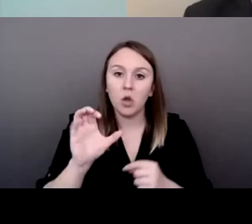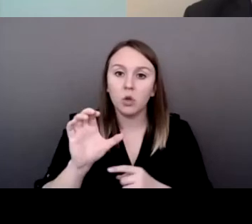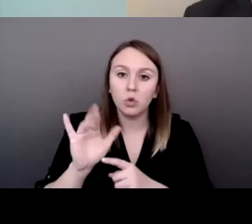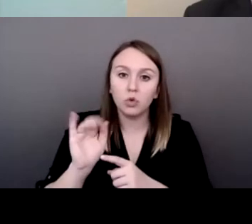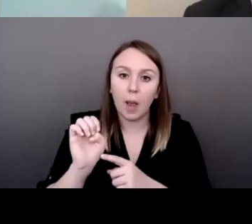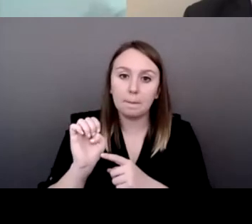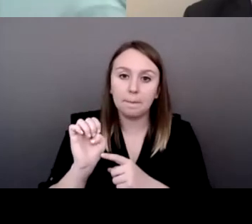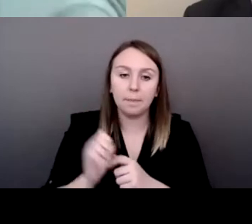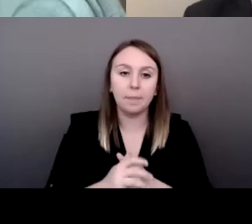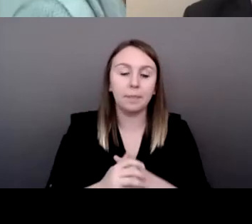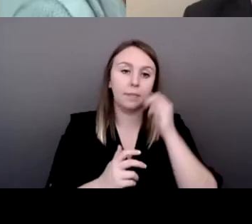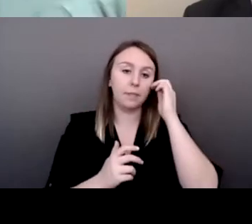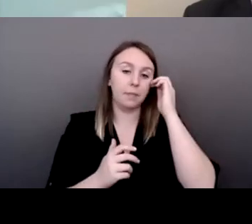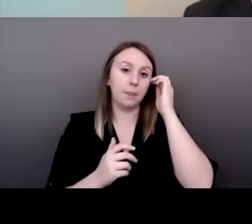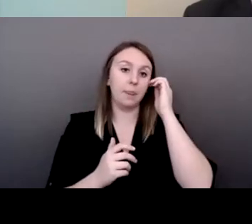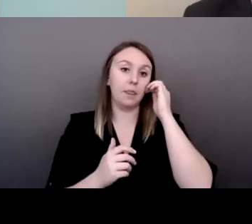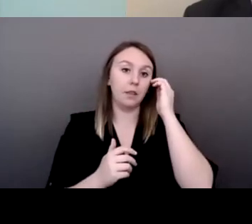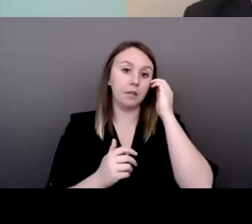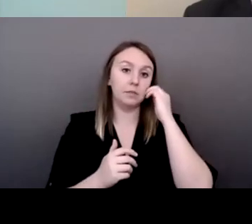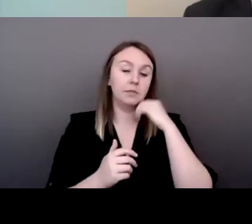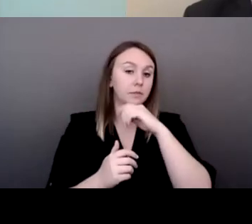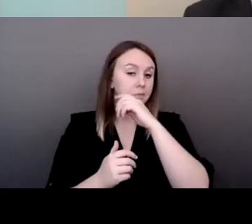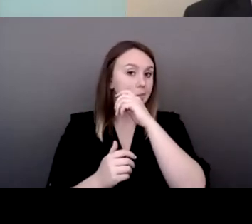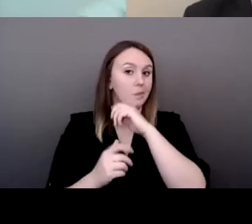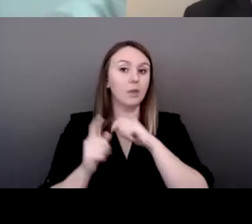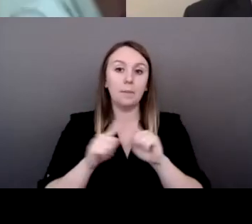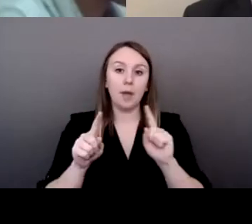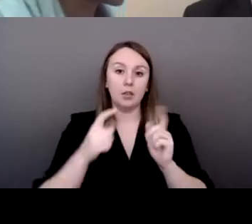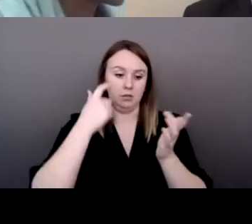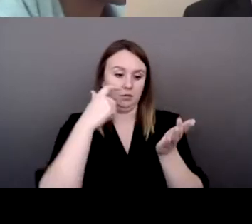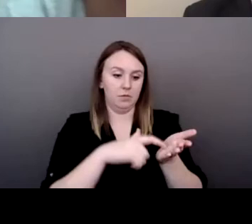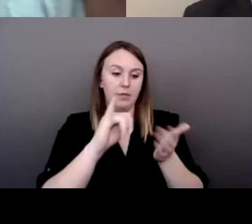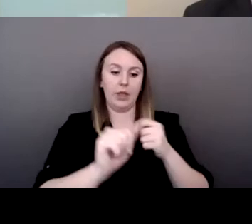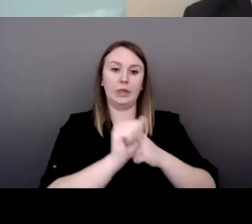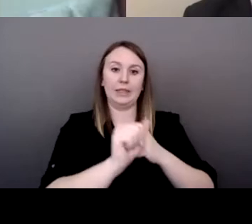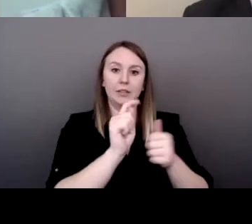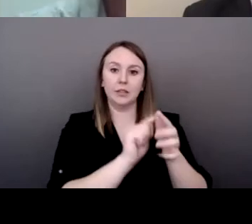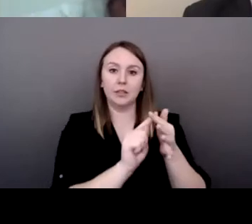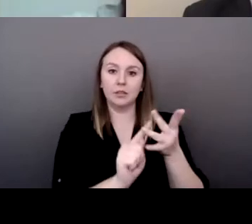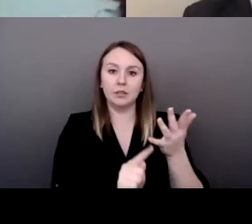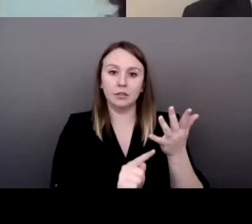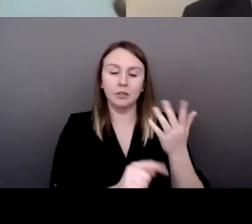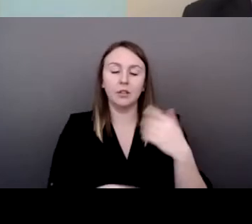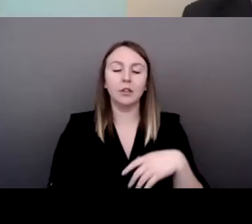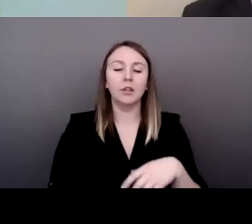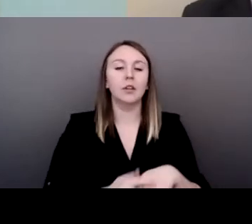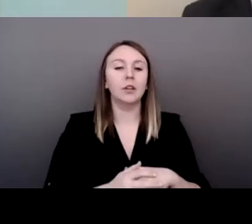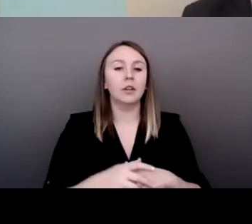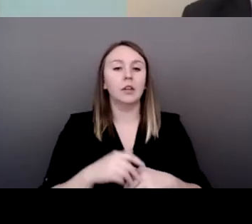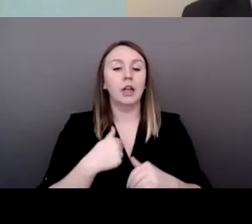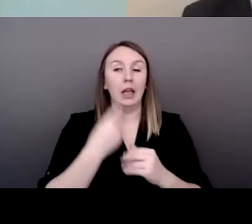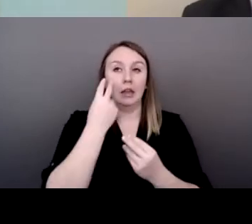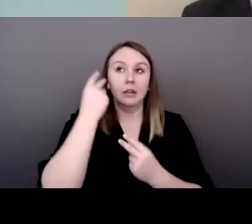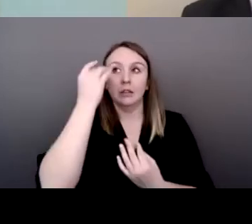but you know, identifying those risk factors. And I've been reflecting on this a lot because for